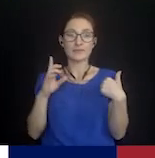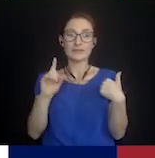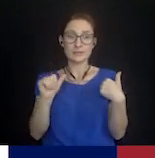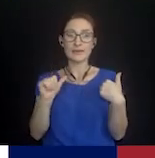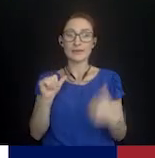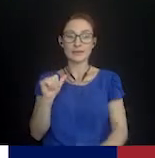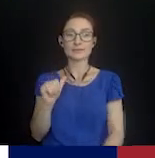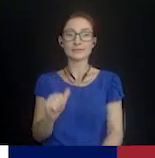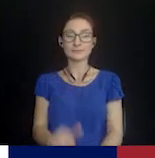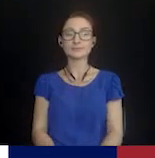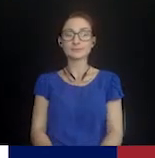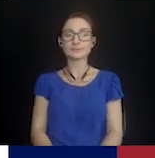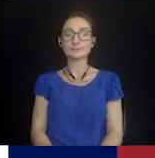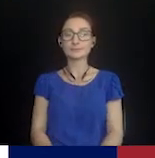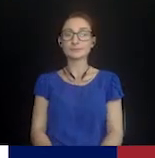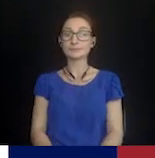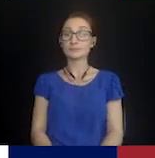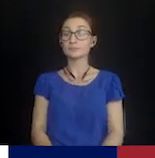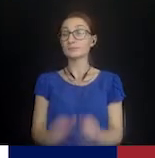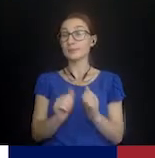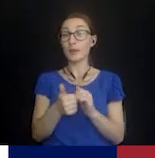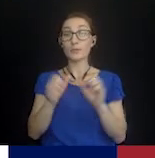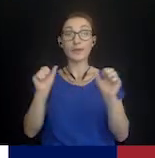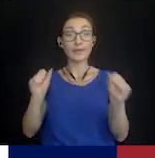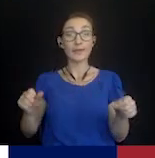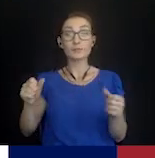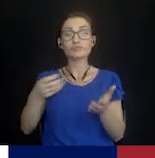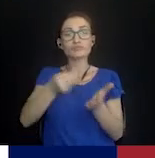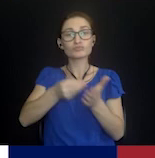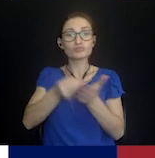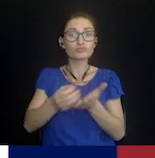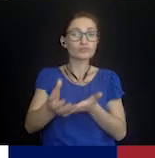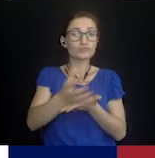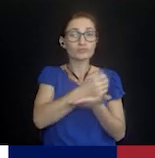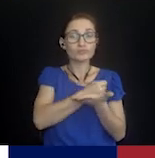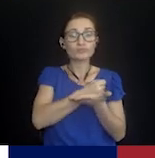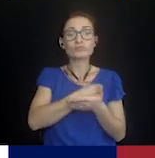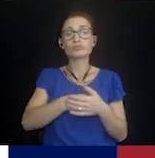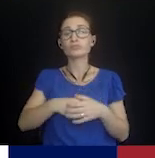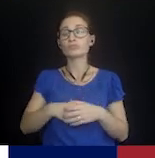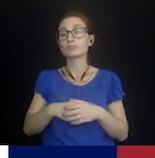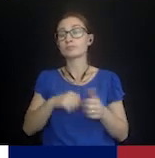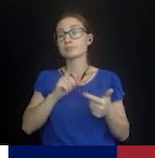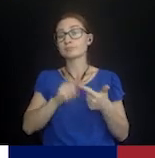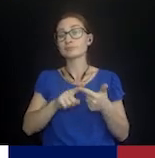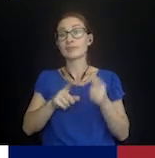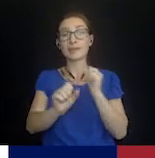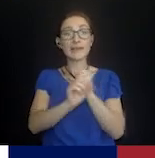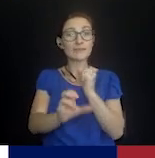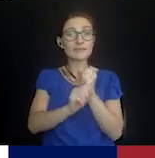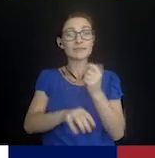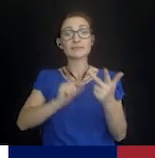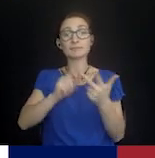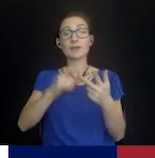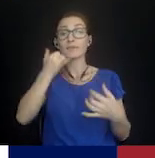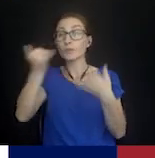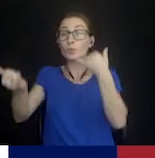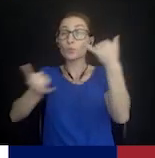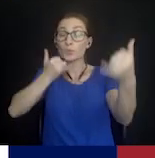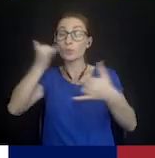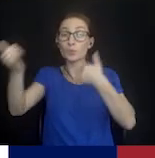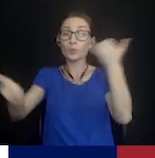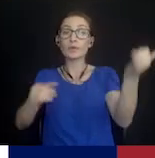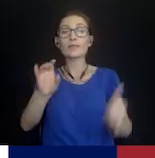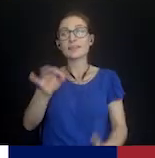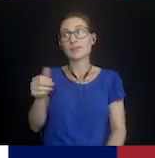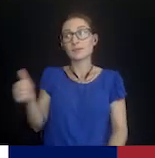with disabilities, how they go about fundraising and canvassing and phone banking when they